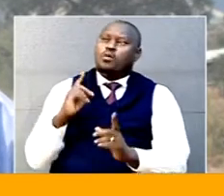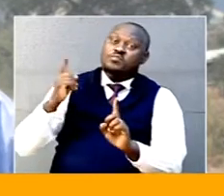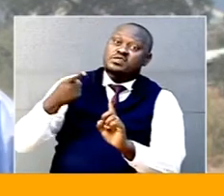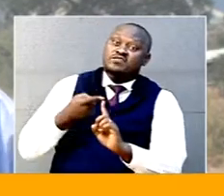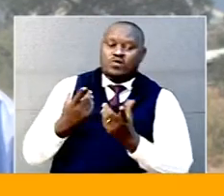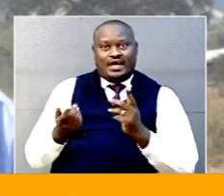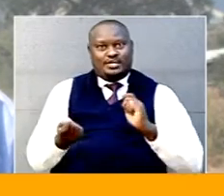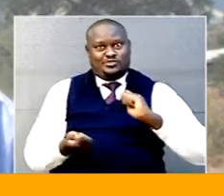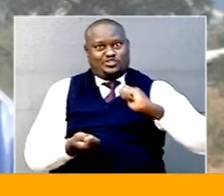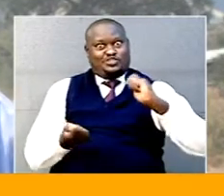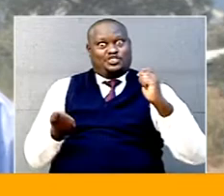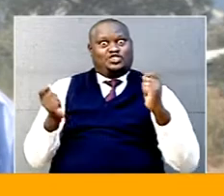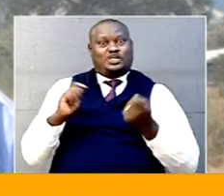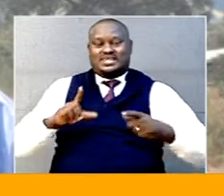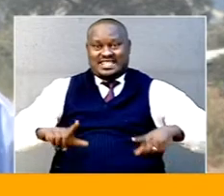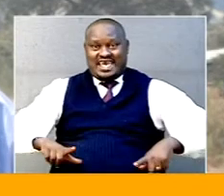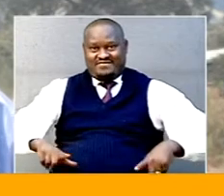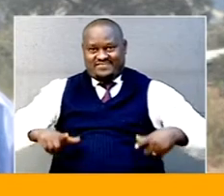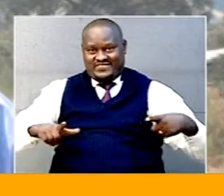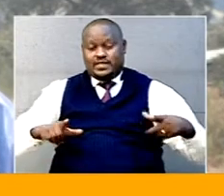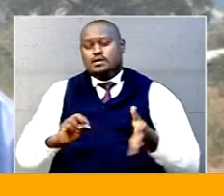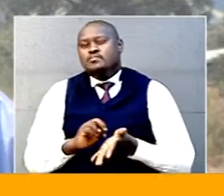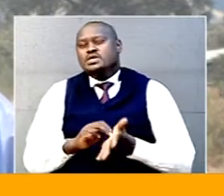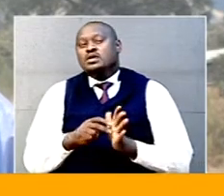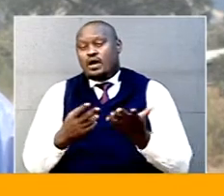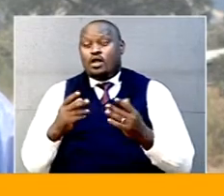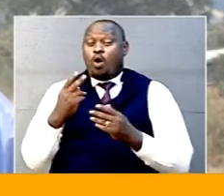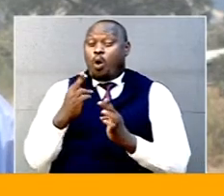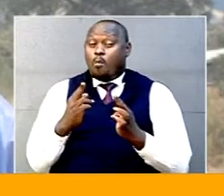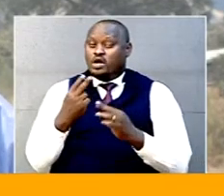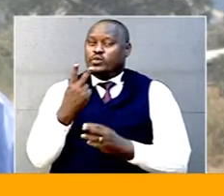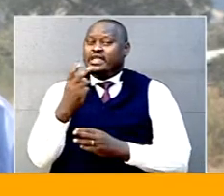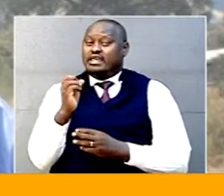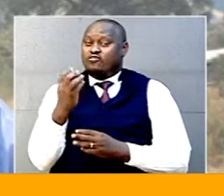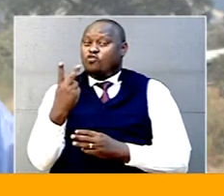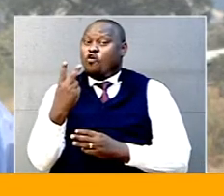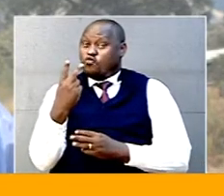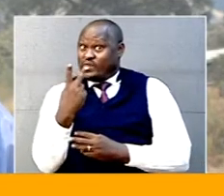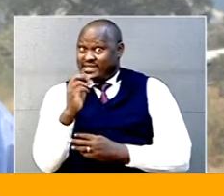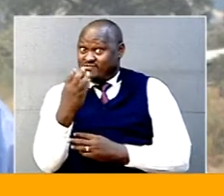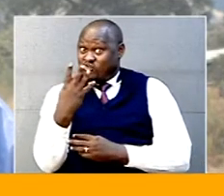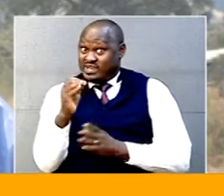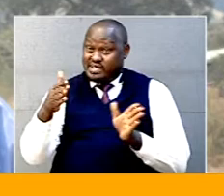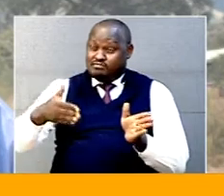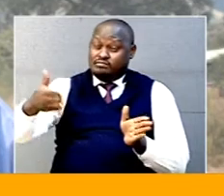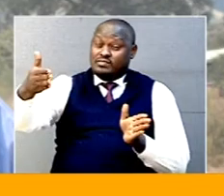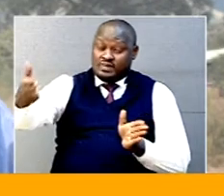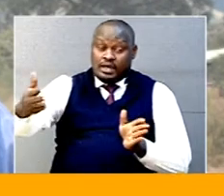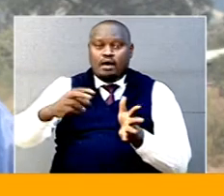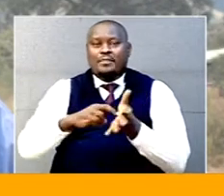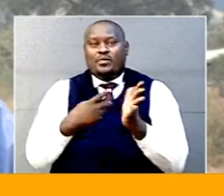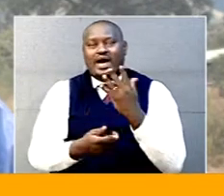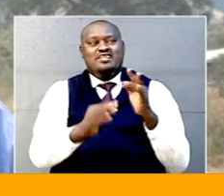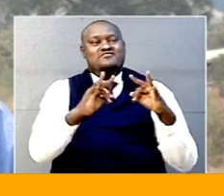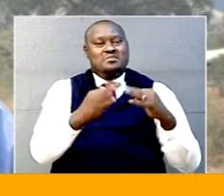in the vision, so that by the time we get to 240, at least every home in one way or another